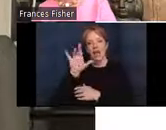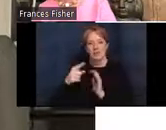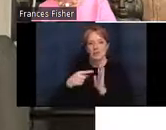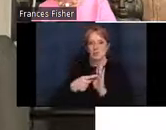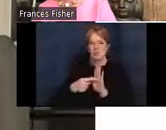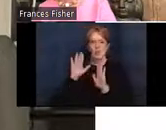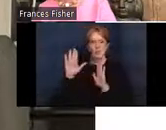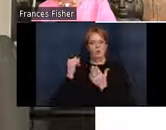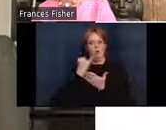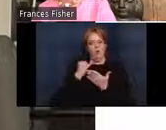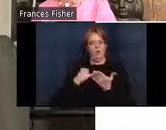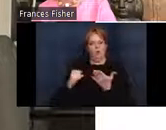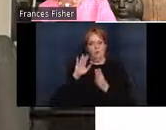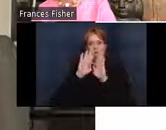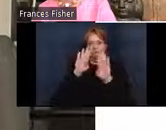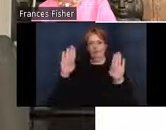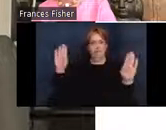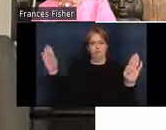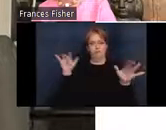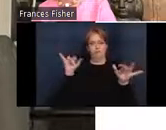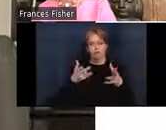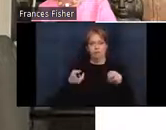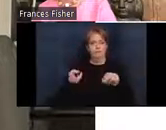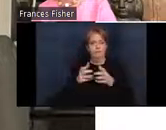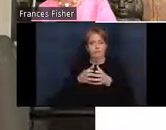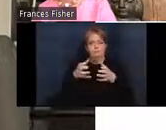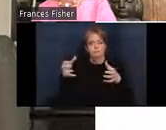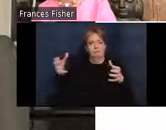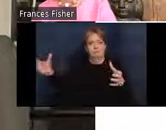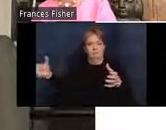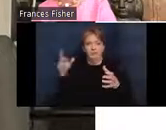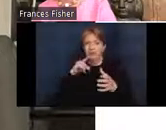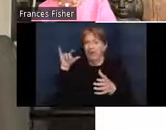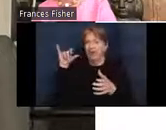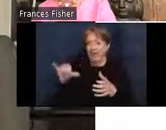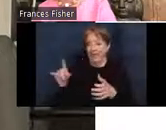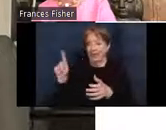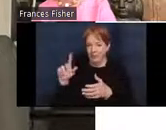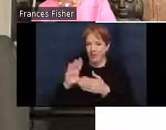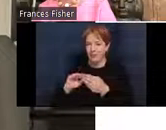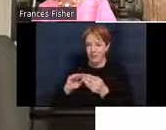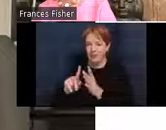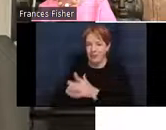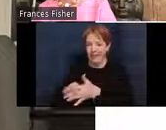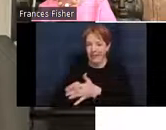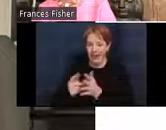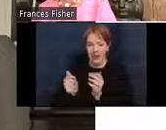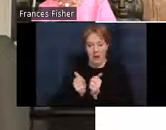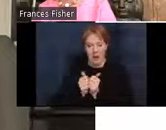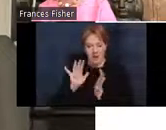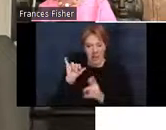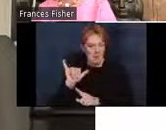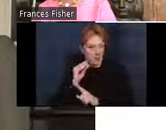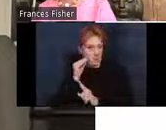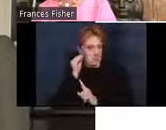art. And as we like to say, the story really does begin here, because without this home at 253 Barcelona Road,